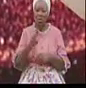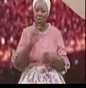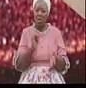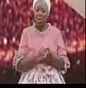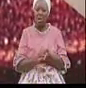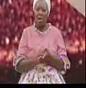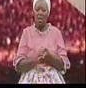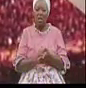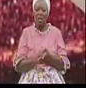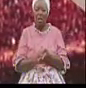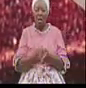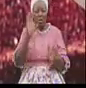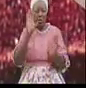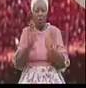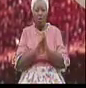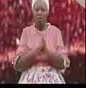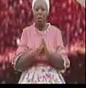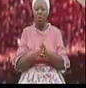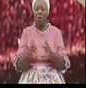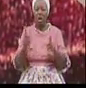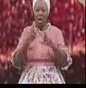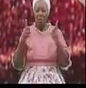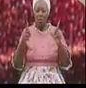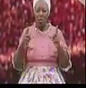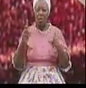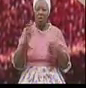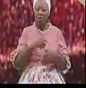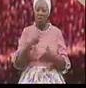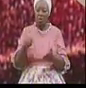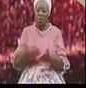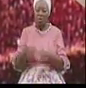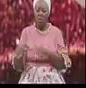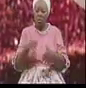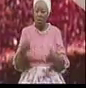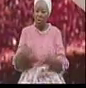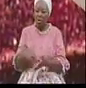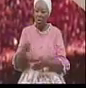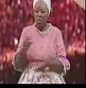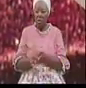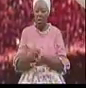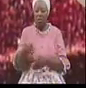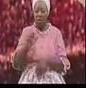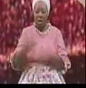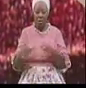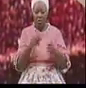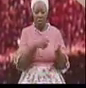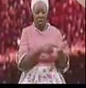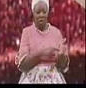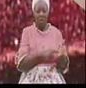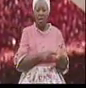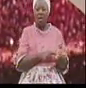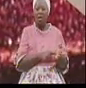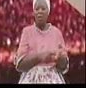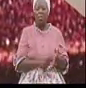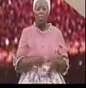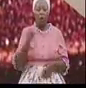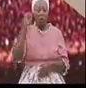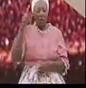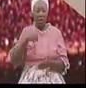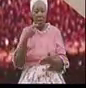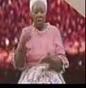do this in order to do that. Understand this in order